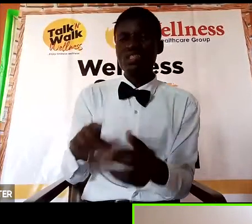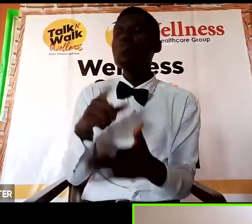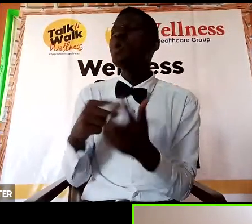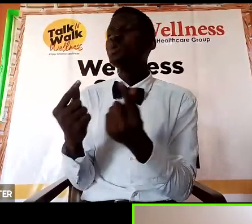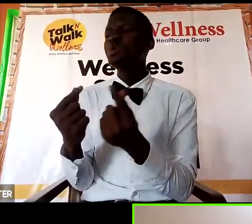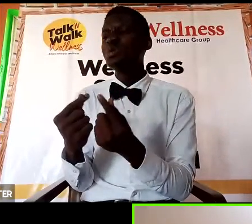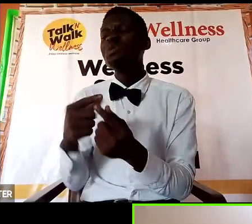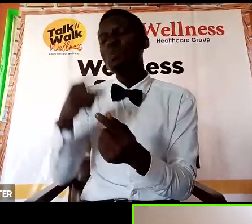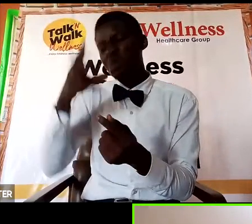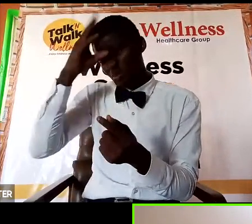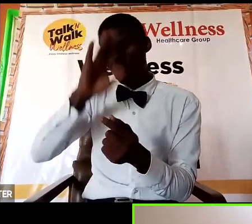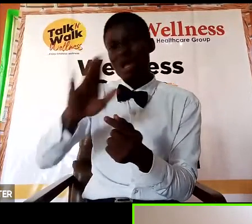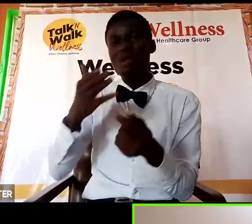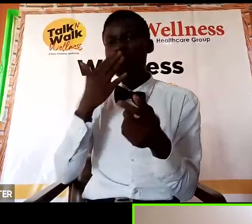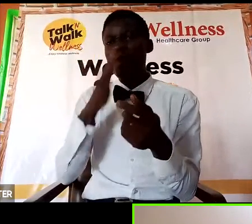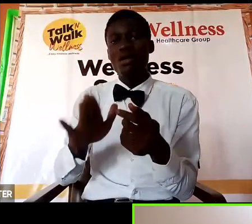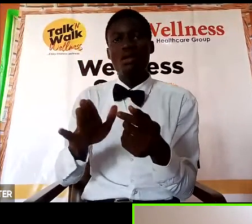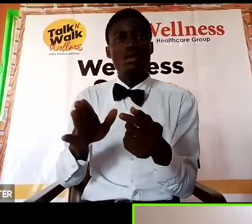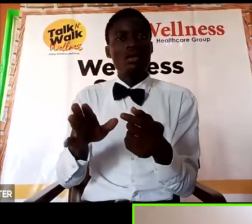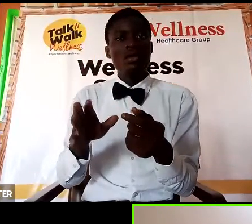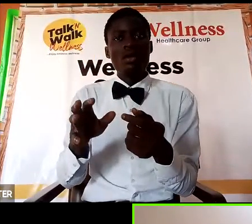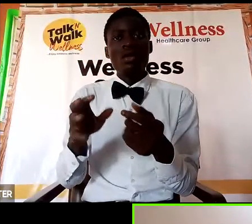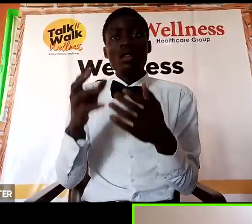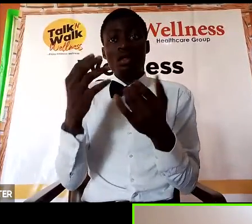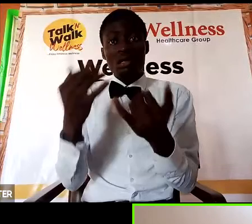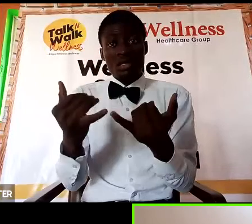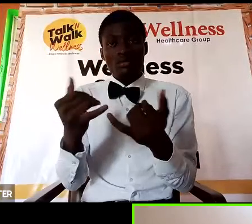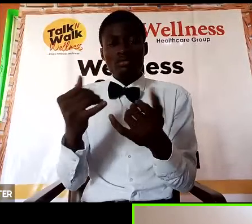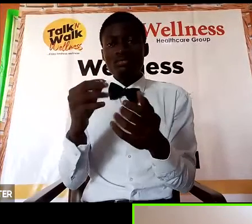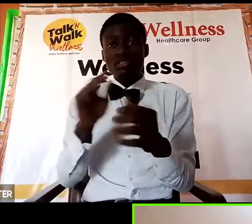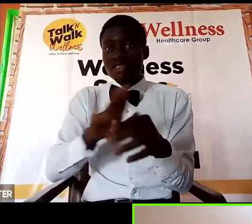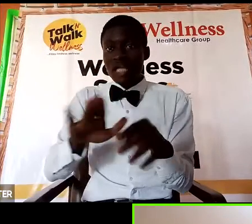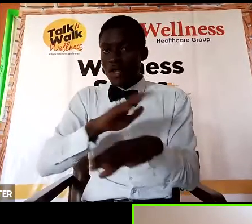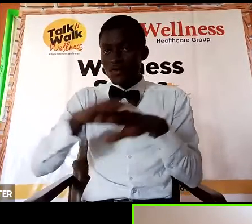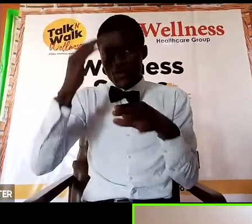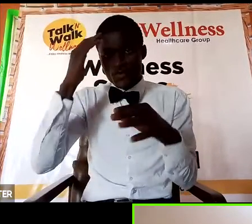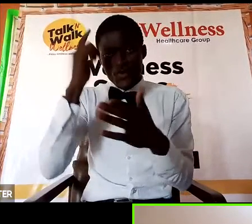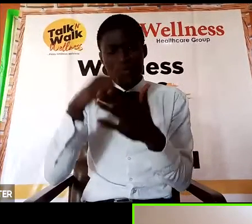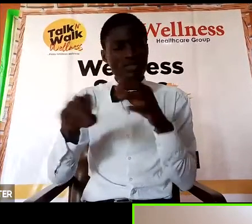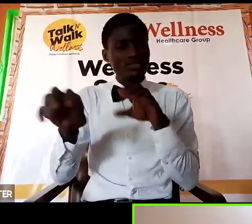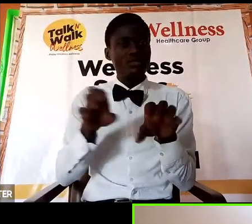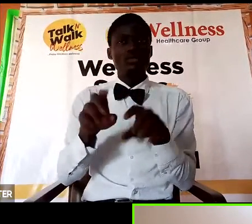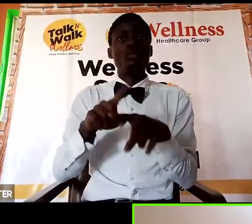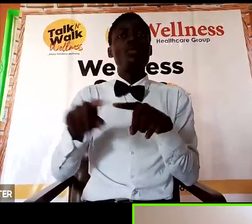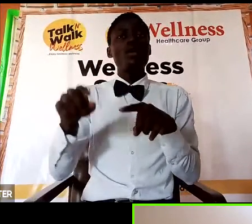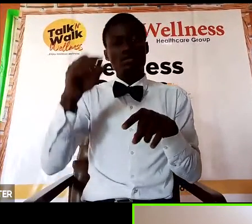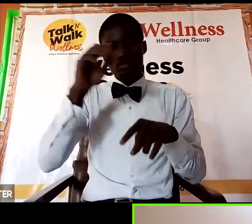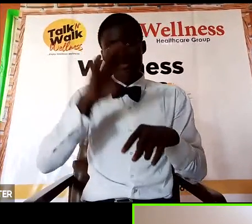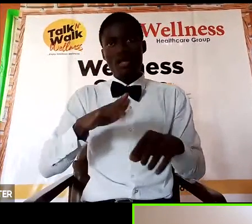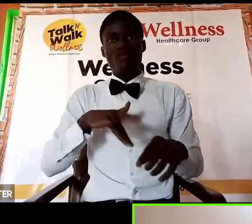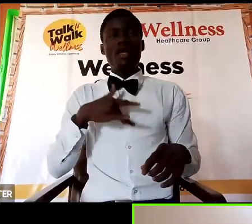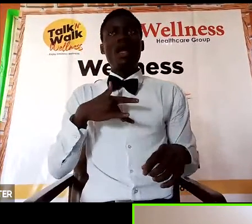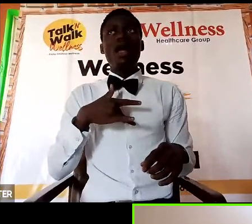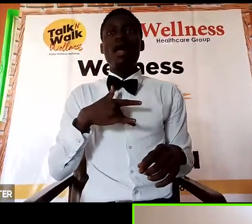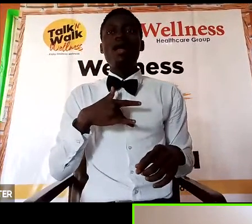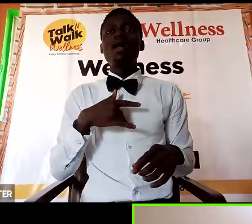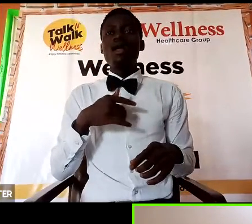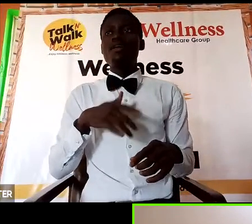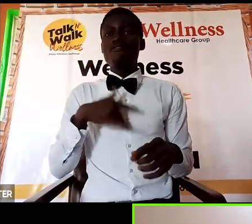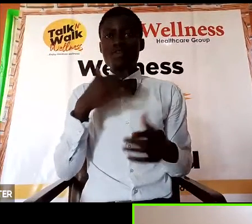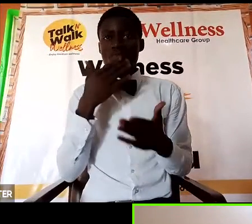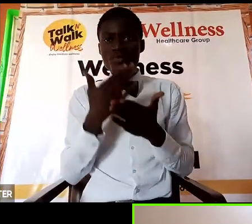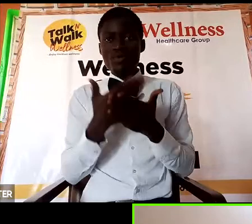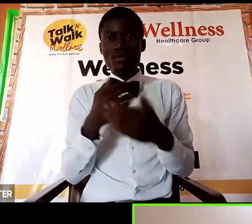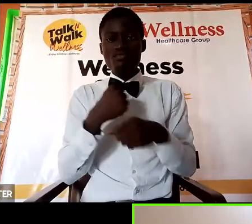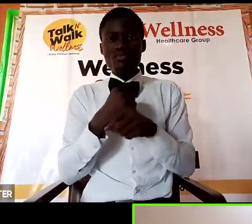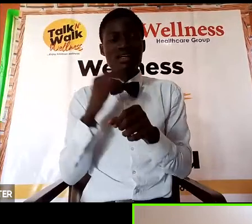even know what he's doing. He just understands that this thing feels good and it makes me feel good. He doesn't even know what it is. He doesn't know